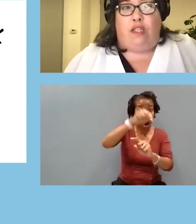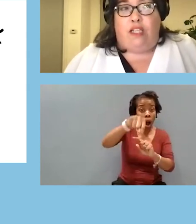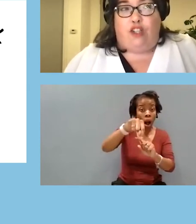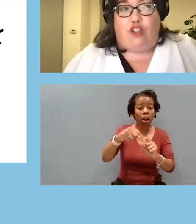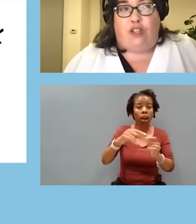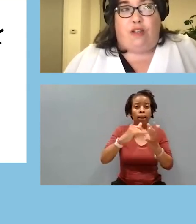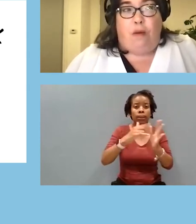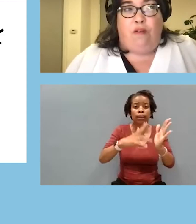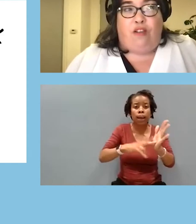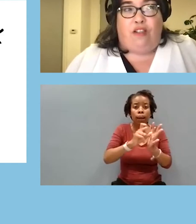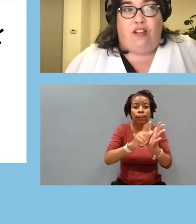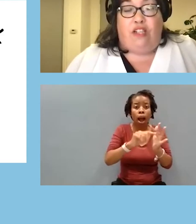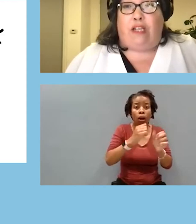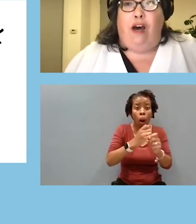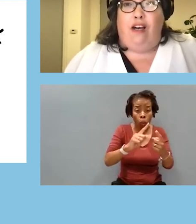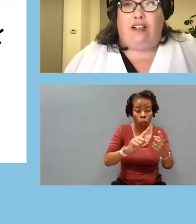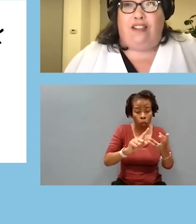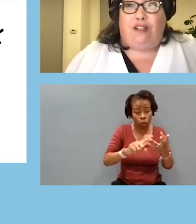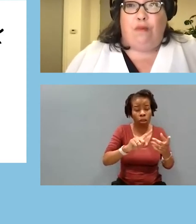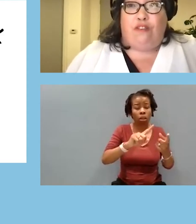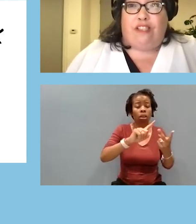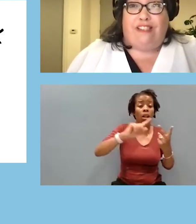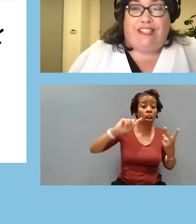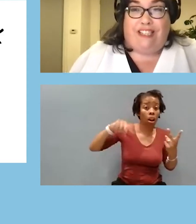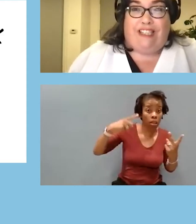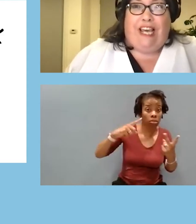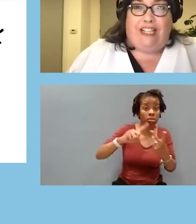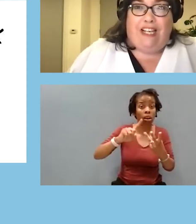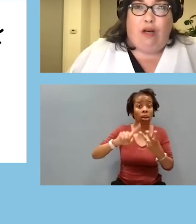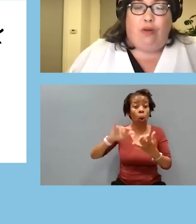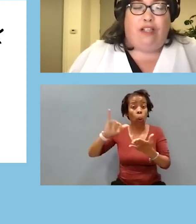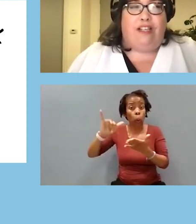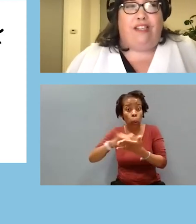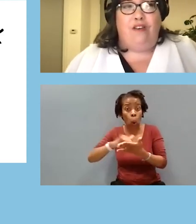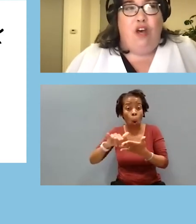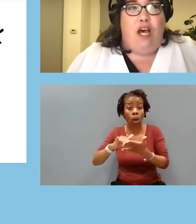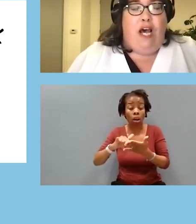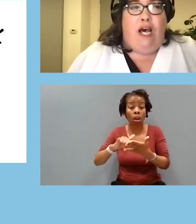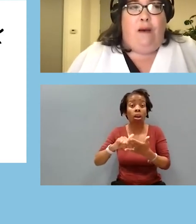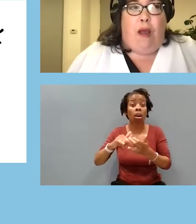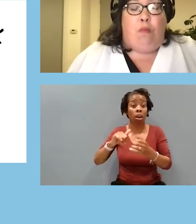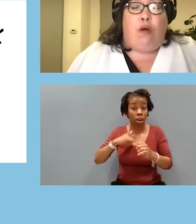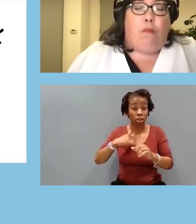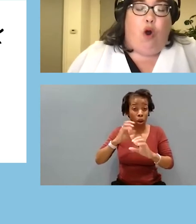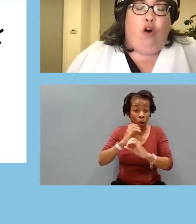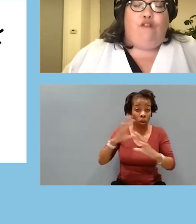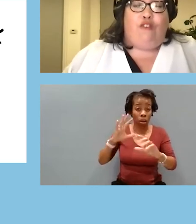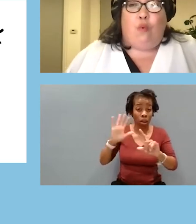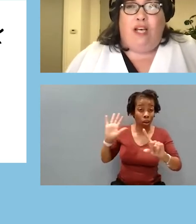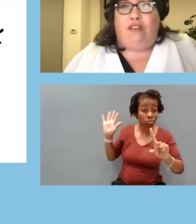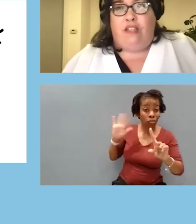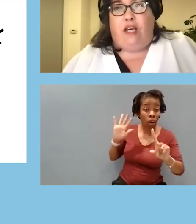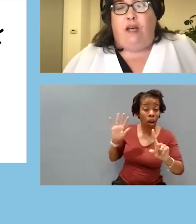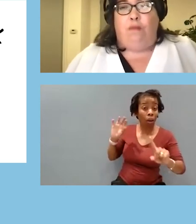it's really nice because some of us are in dark and some of us are it's like daylight outside. And we're